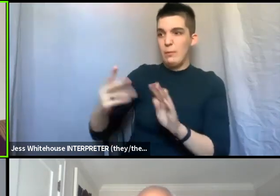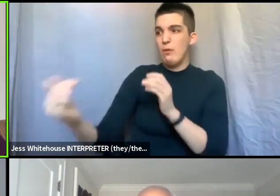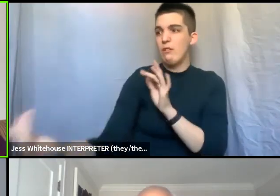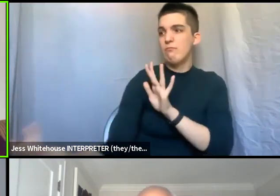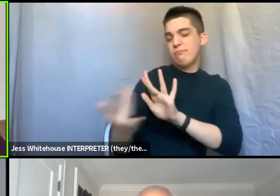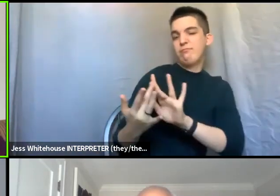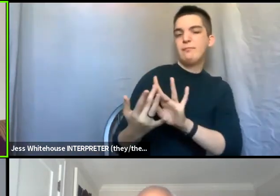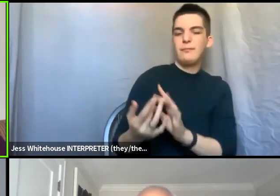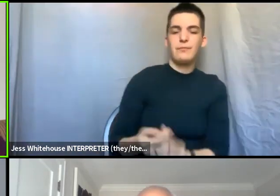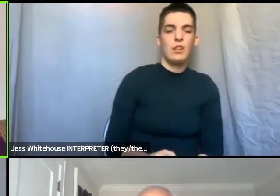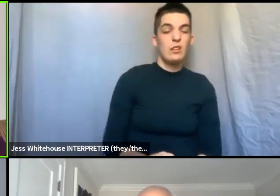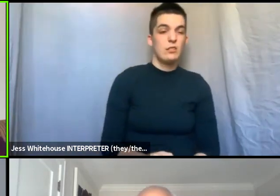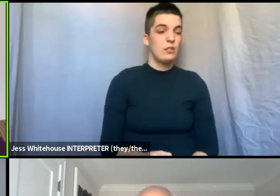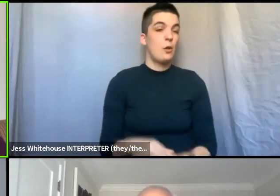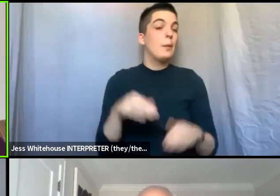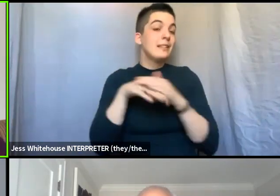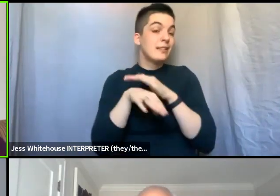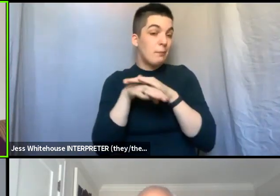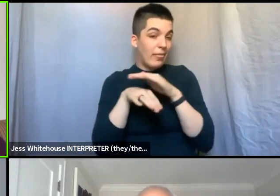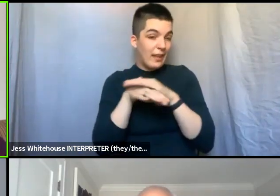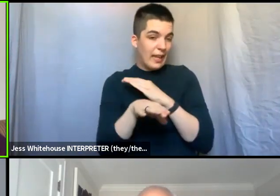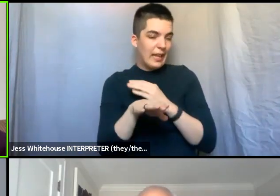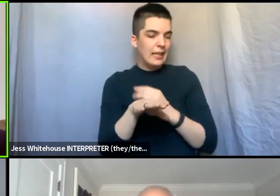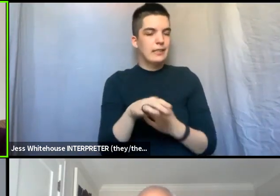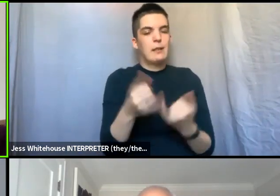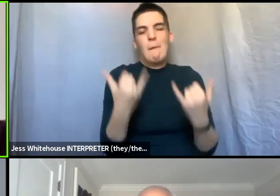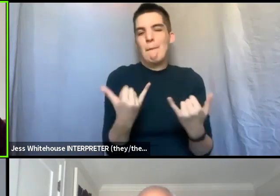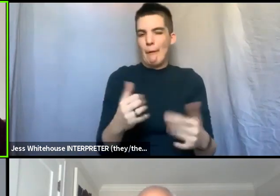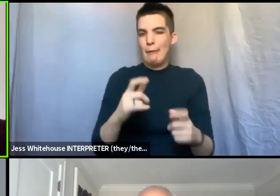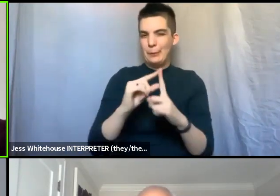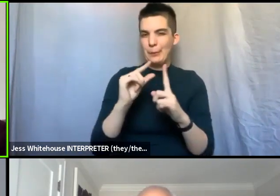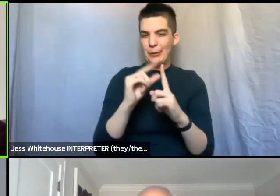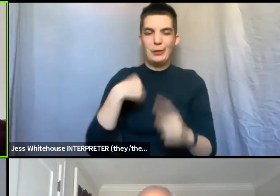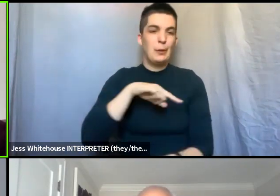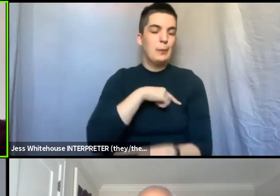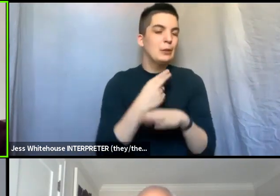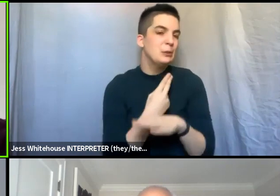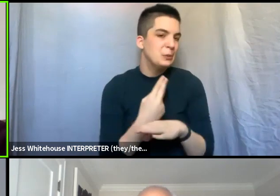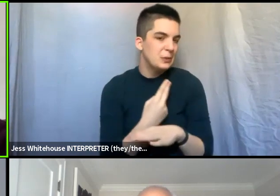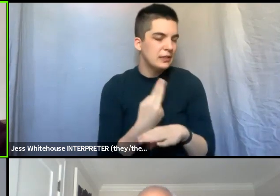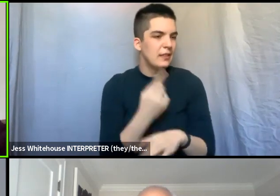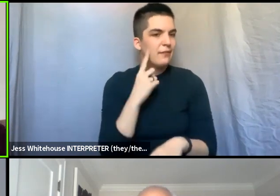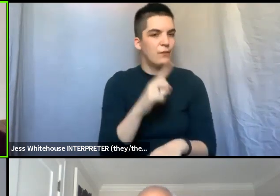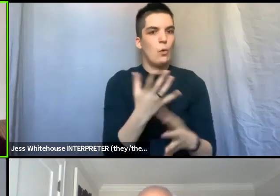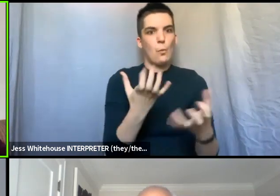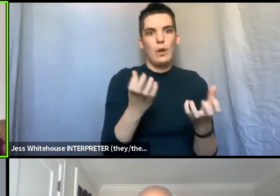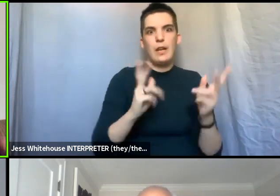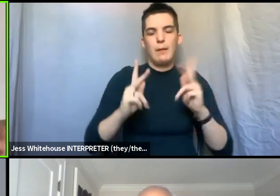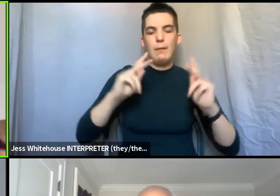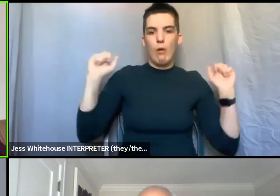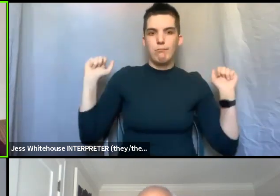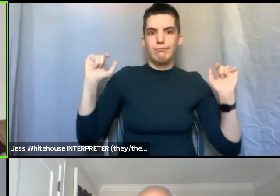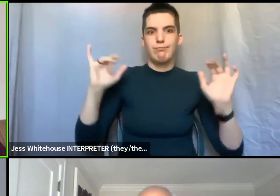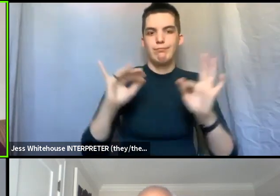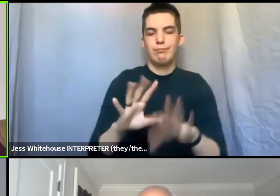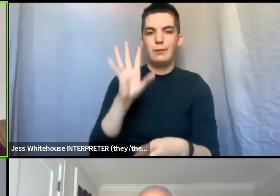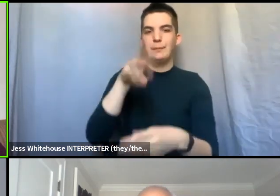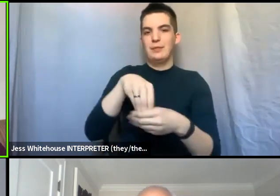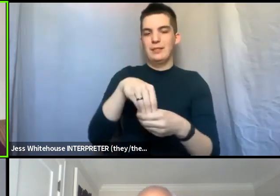the modern word that we're using in the last decade to say we want a lot of people to participate in the